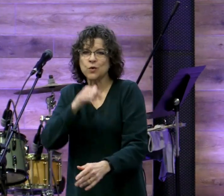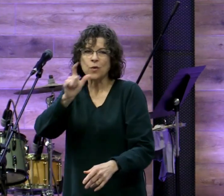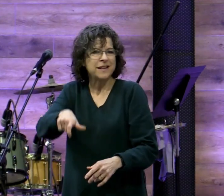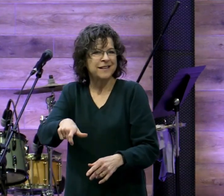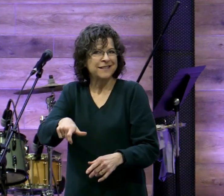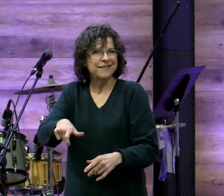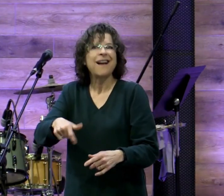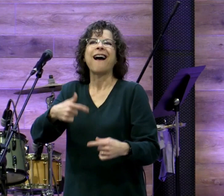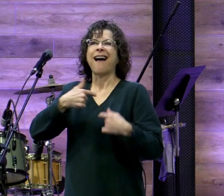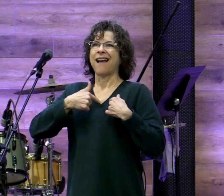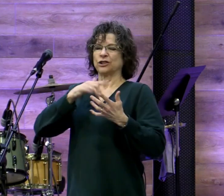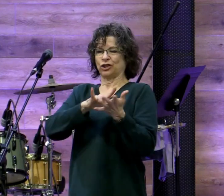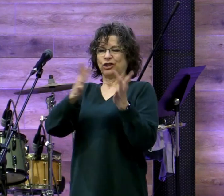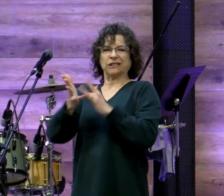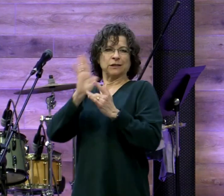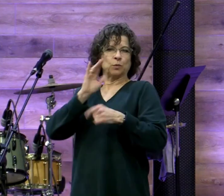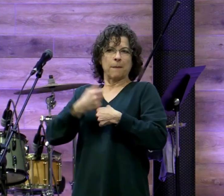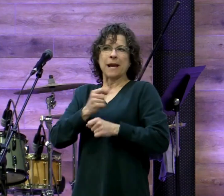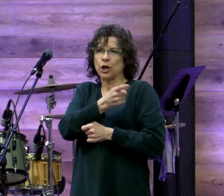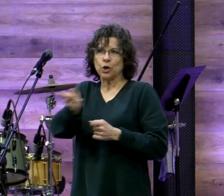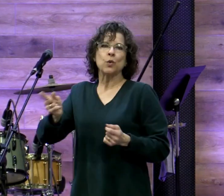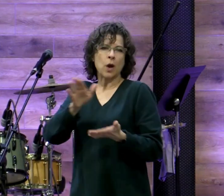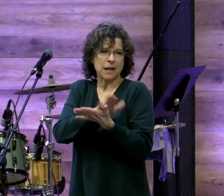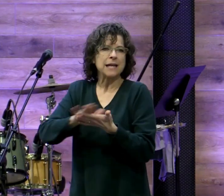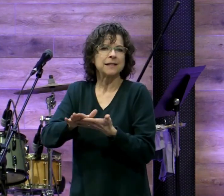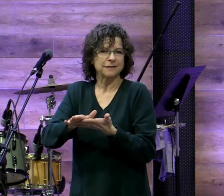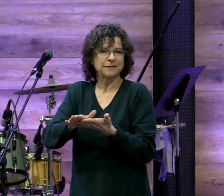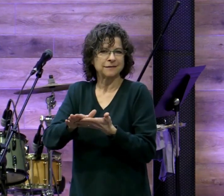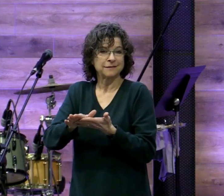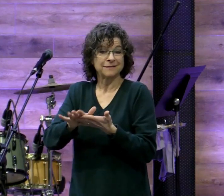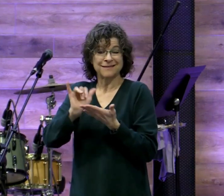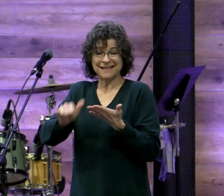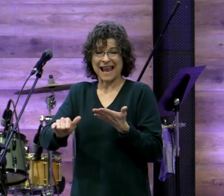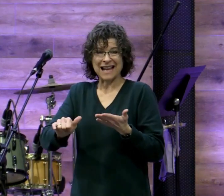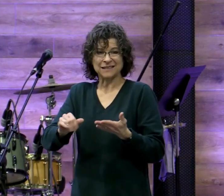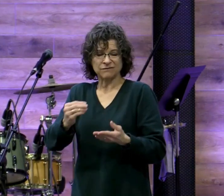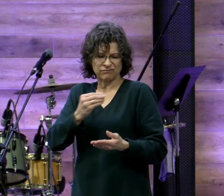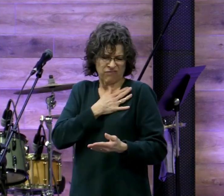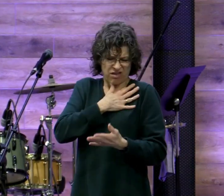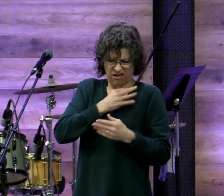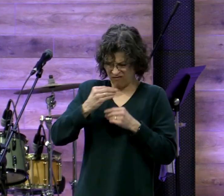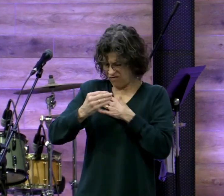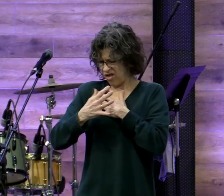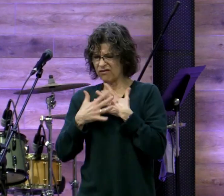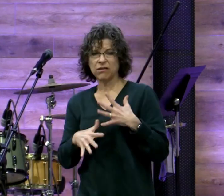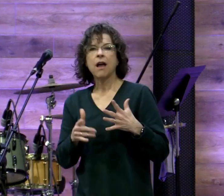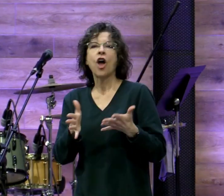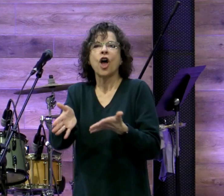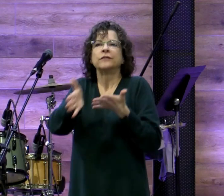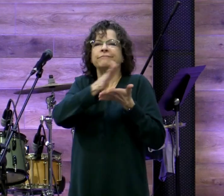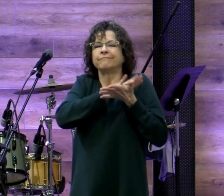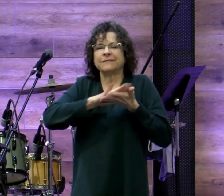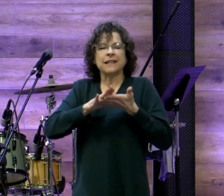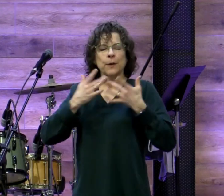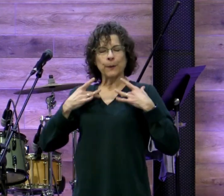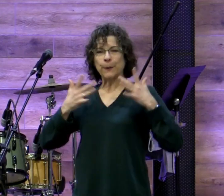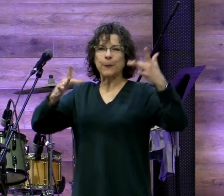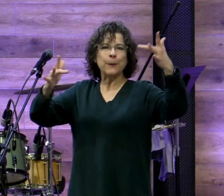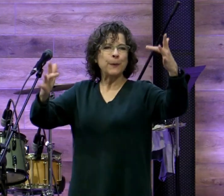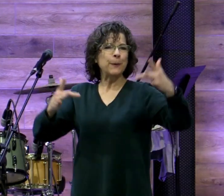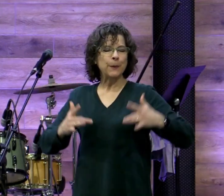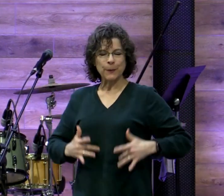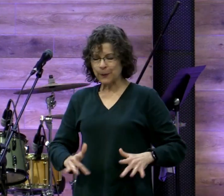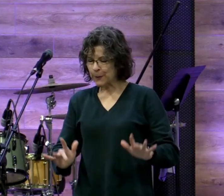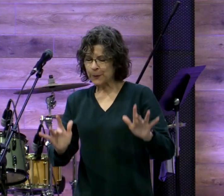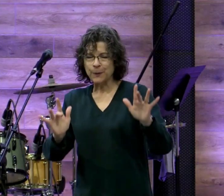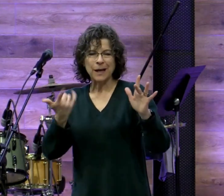by Jesus himself. The stain of sin has been removed. The defilement of sin has been taken away, and in him we